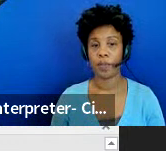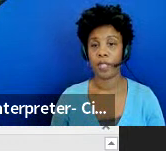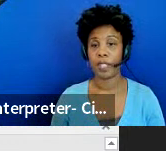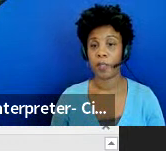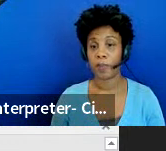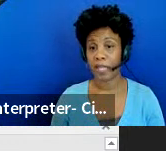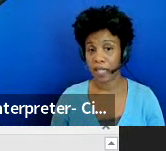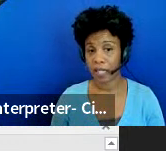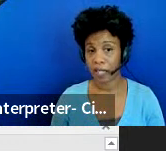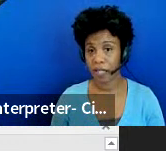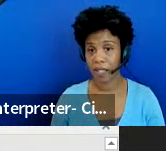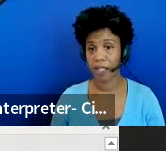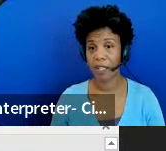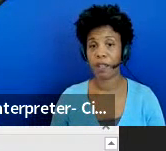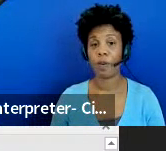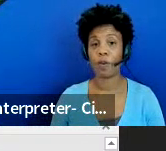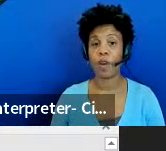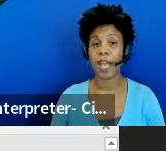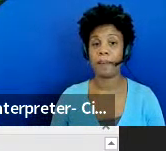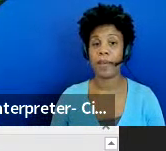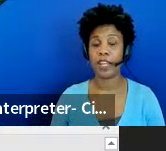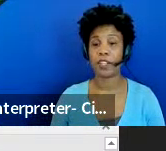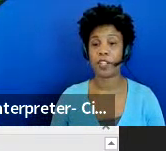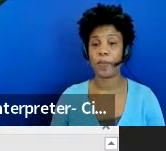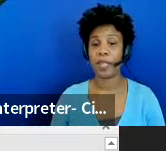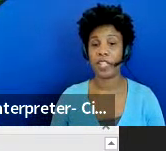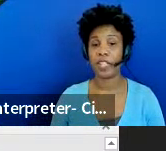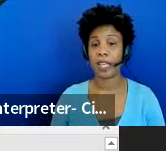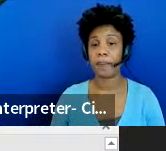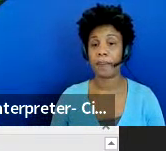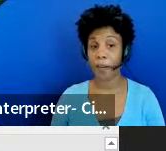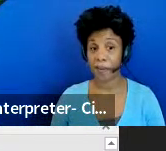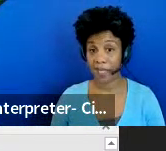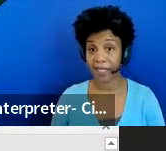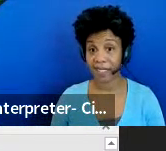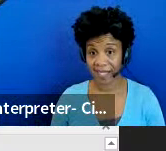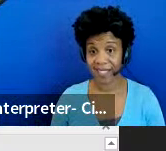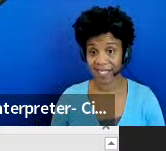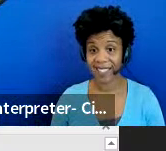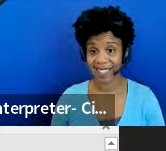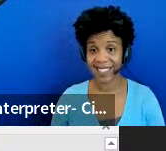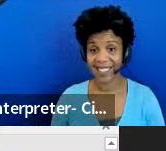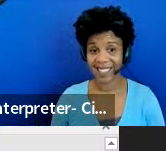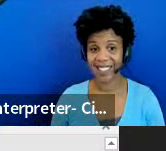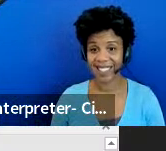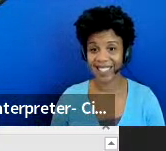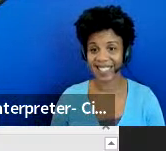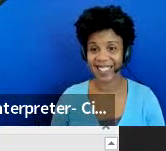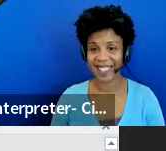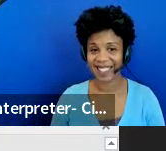persons who couldn't speak or had major speech impairments.